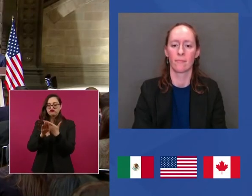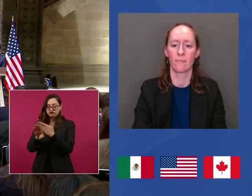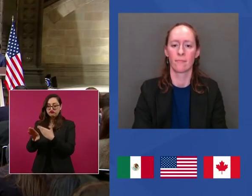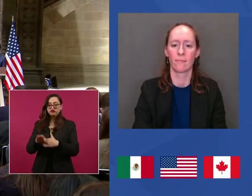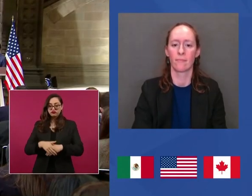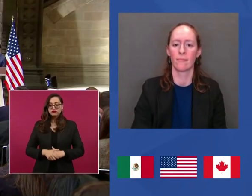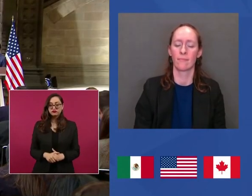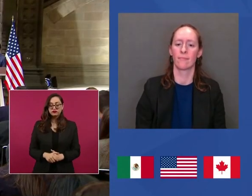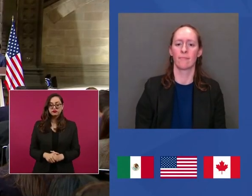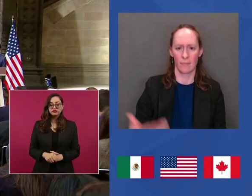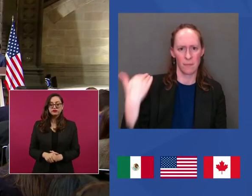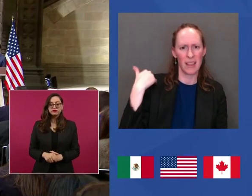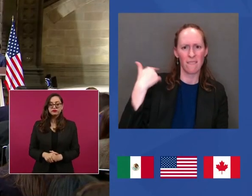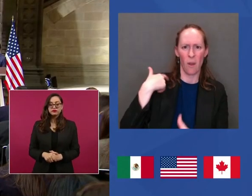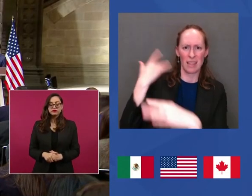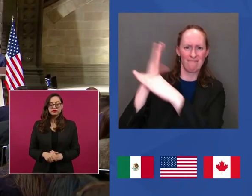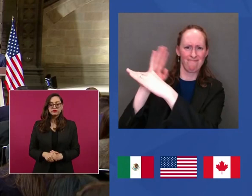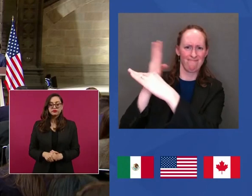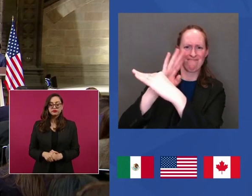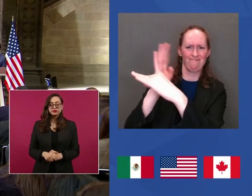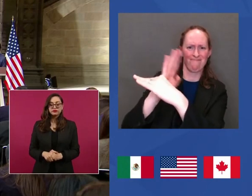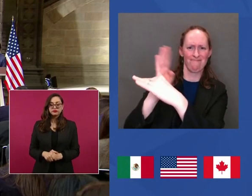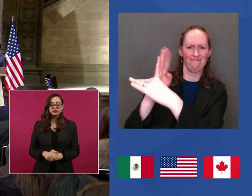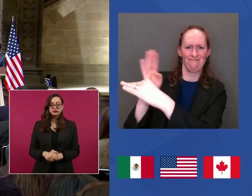we are doing this